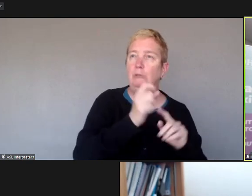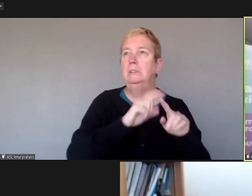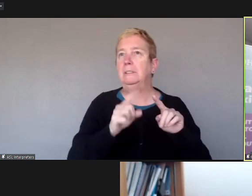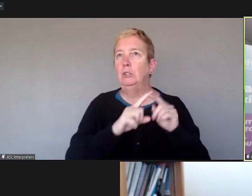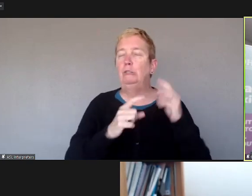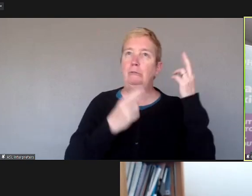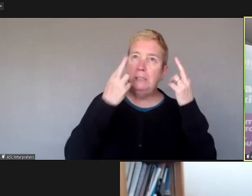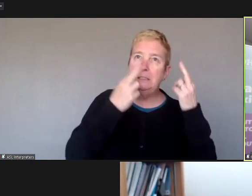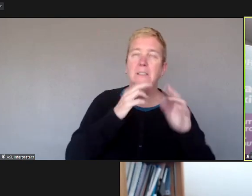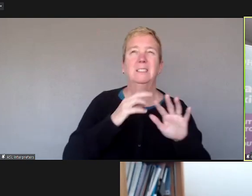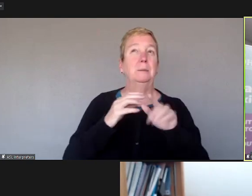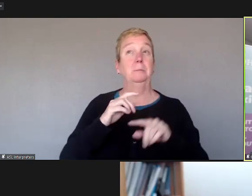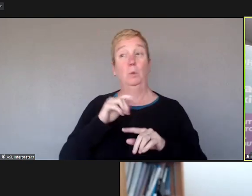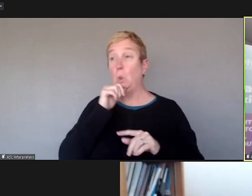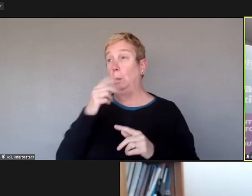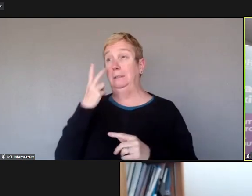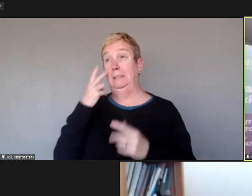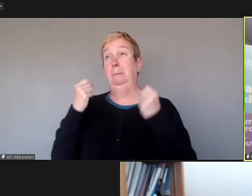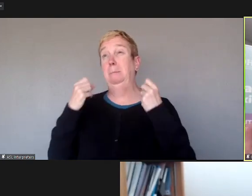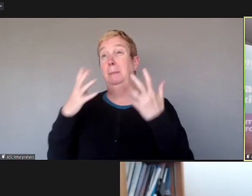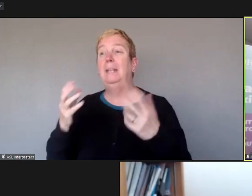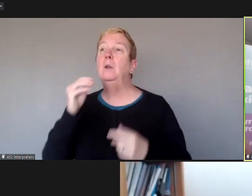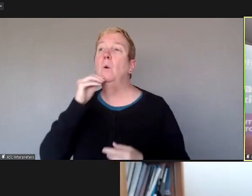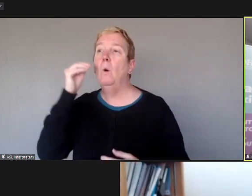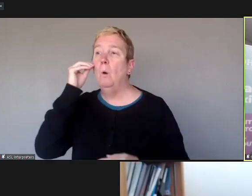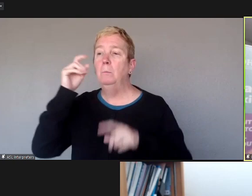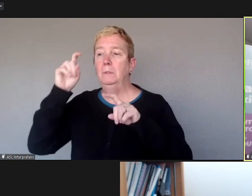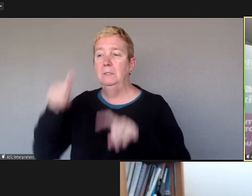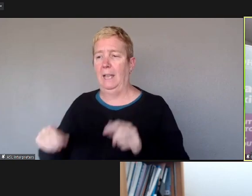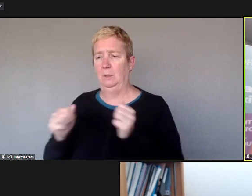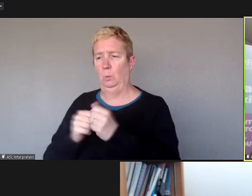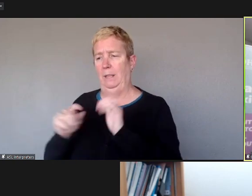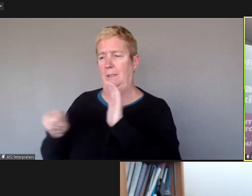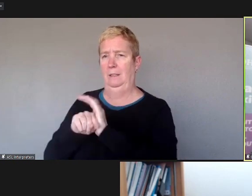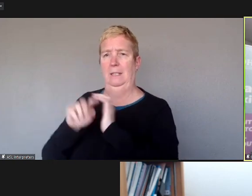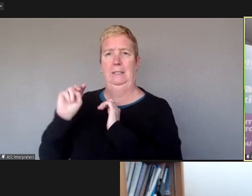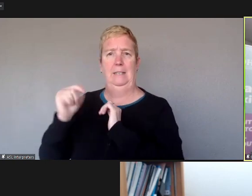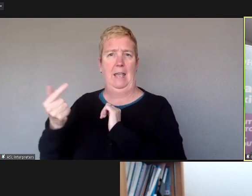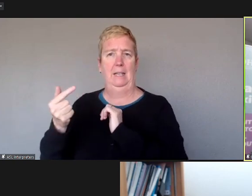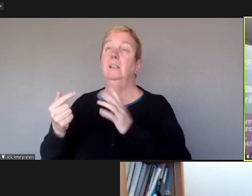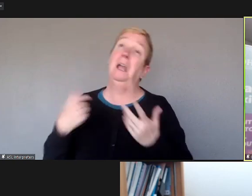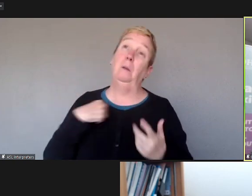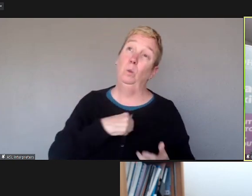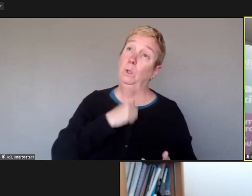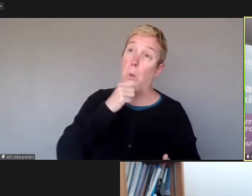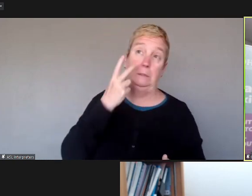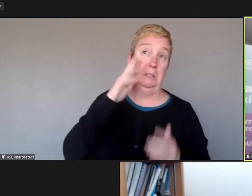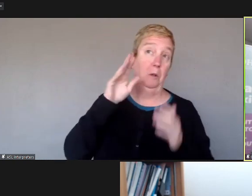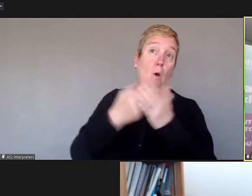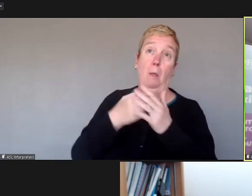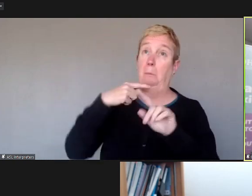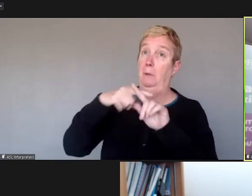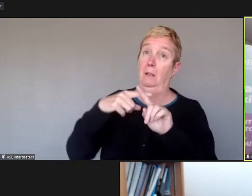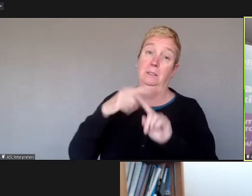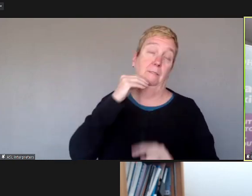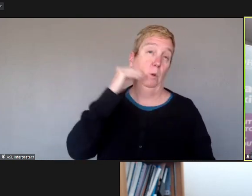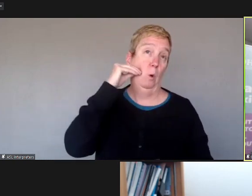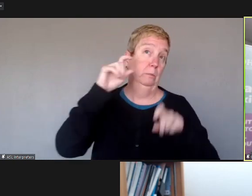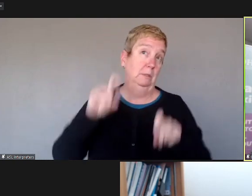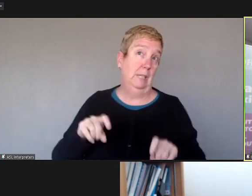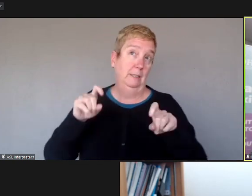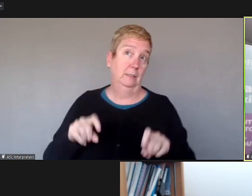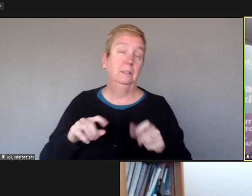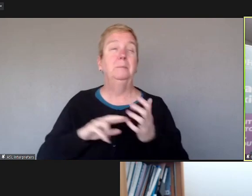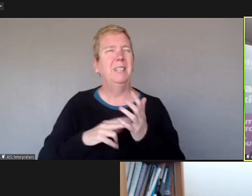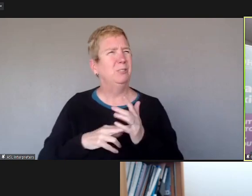negative anymore, or the home tests that we're not seeing all of the home tests that are positive, I'm sure, although I have no idea what we're seeing. So it makes